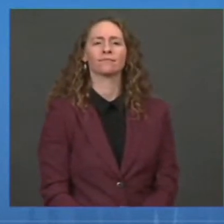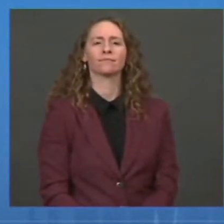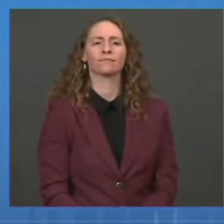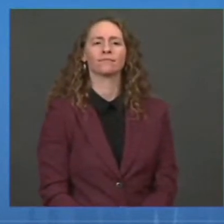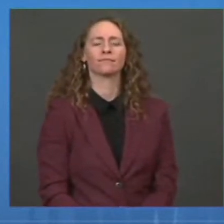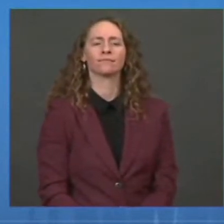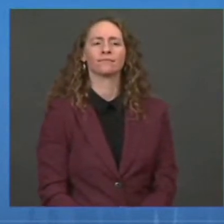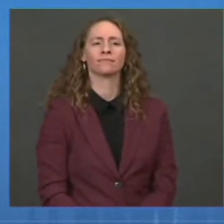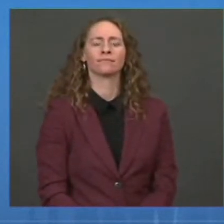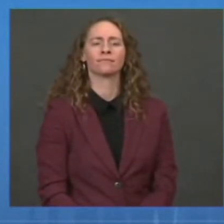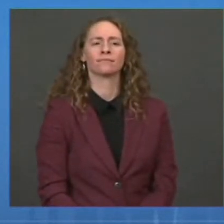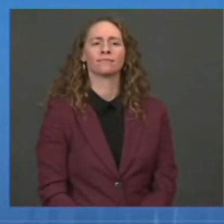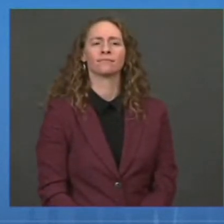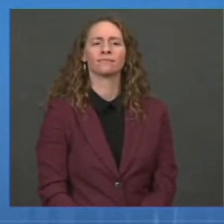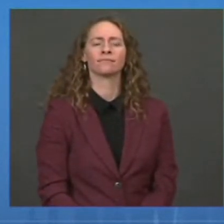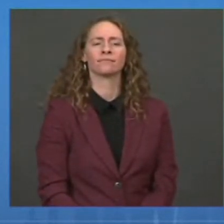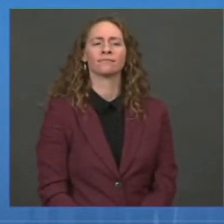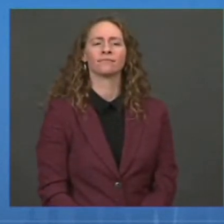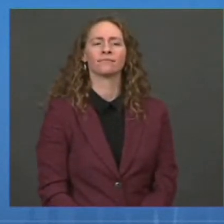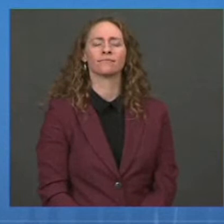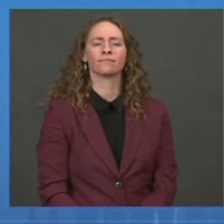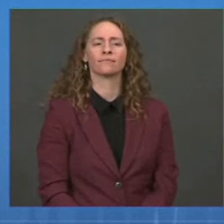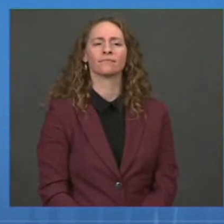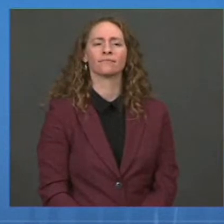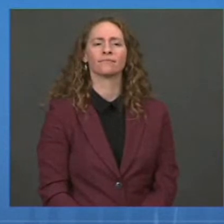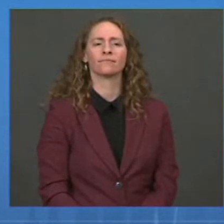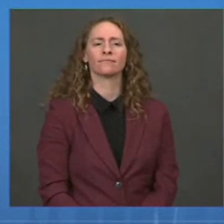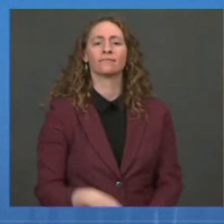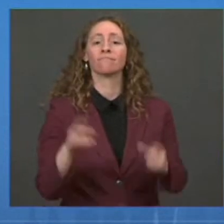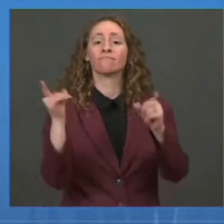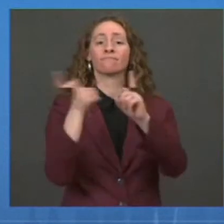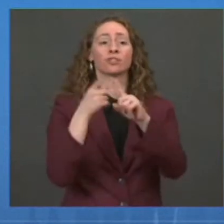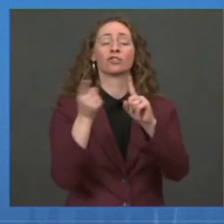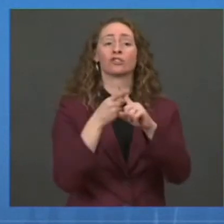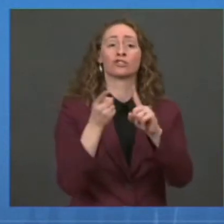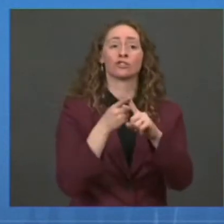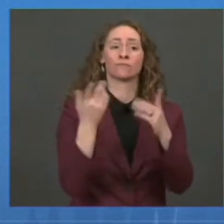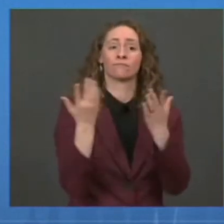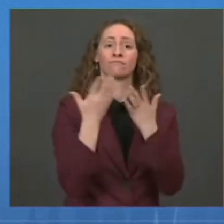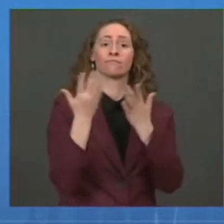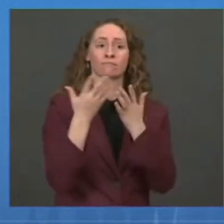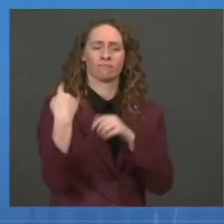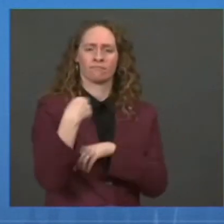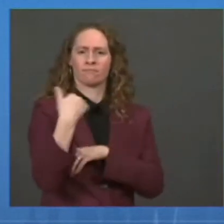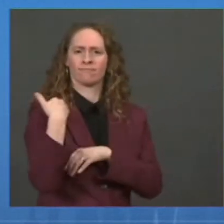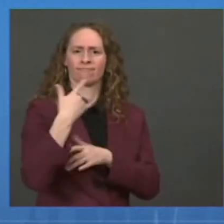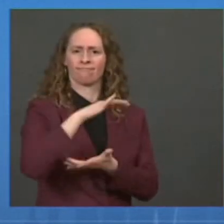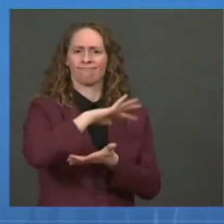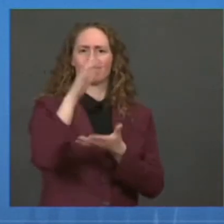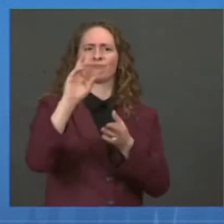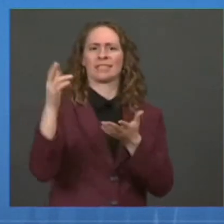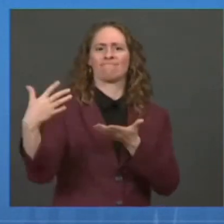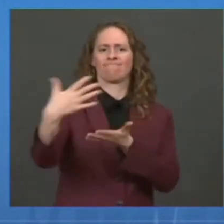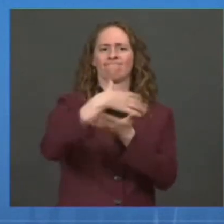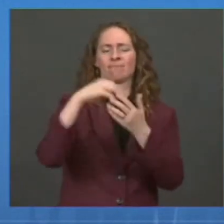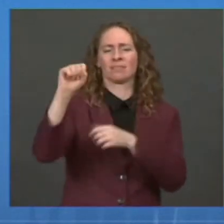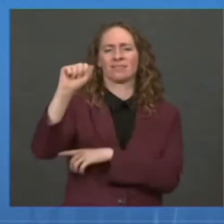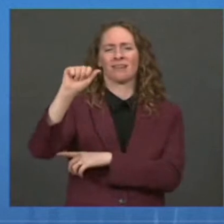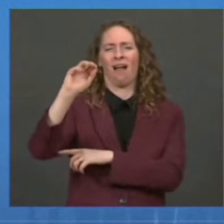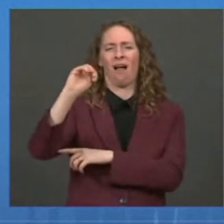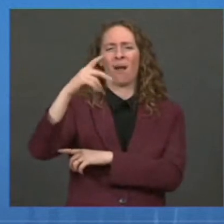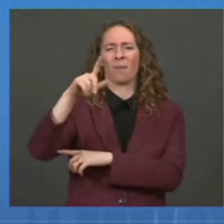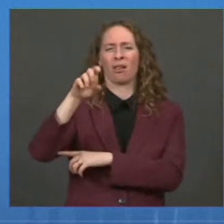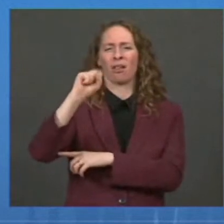in a form to be able to use it as a parameter of antibody neutralization. The other is a much